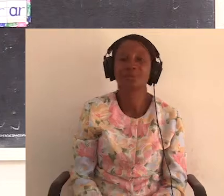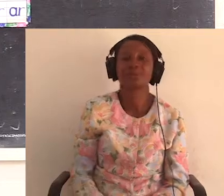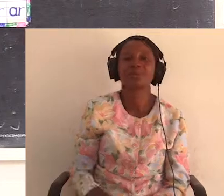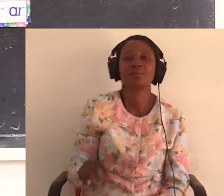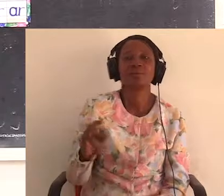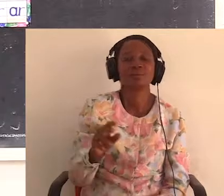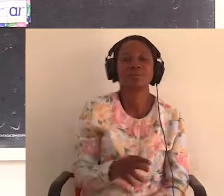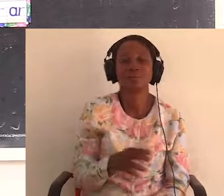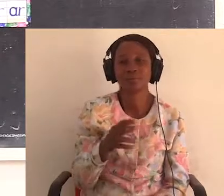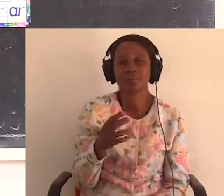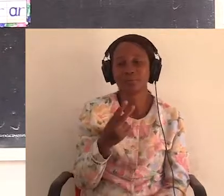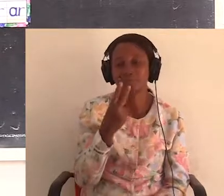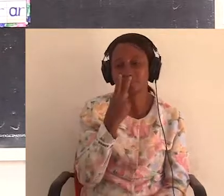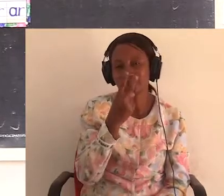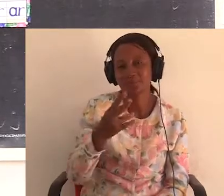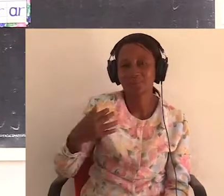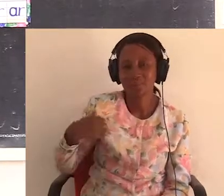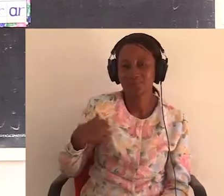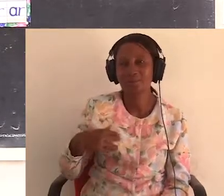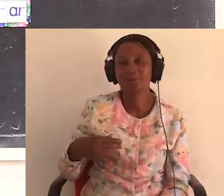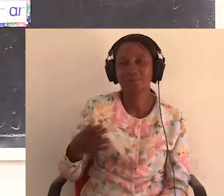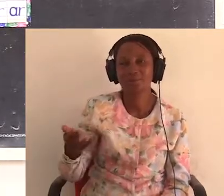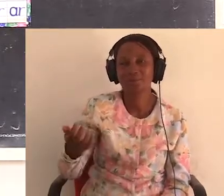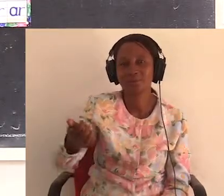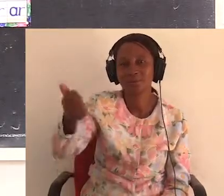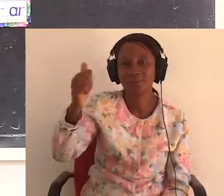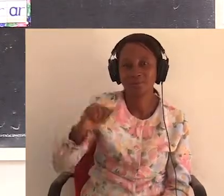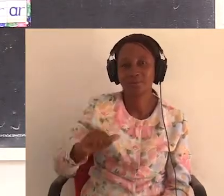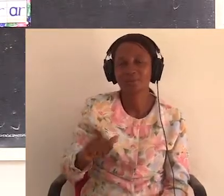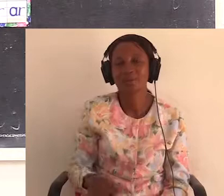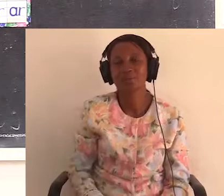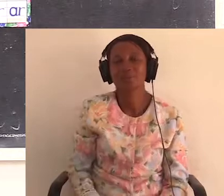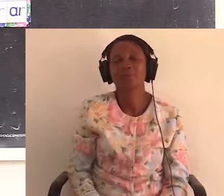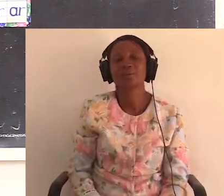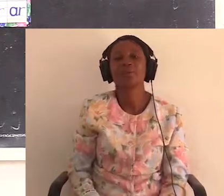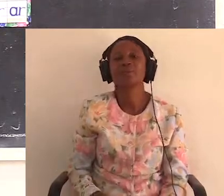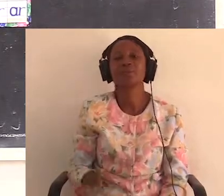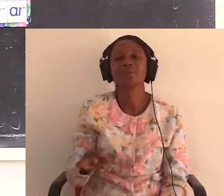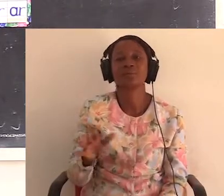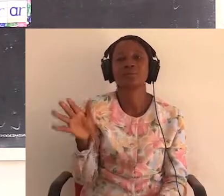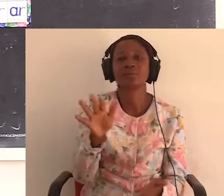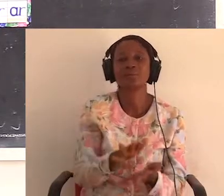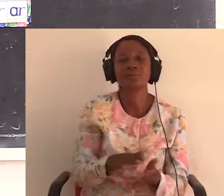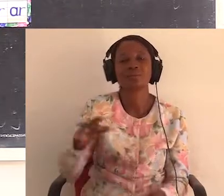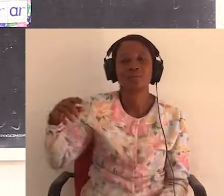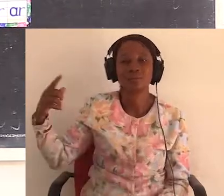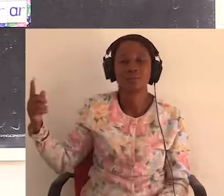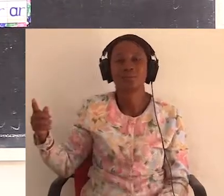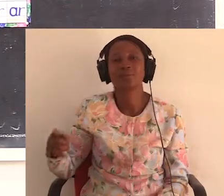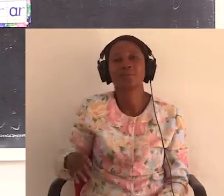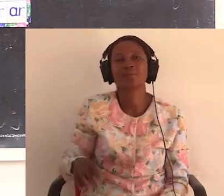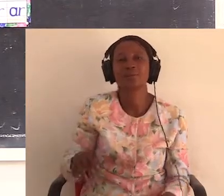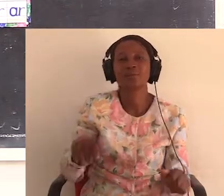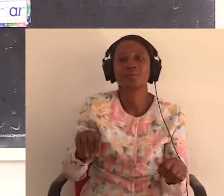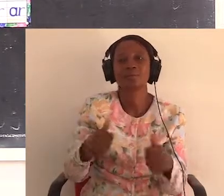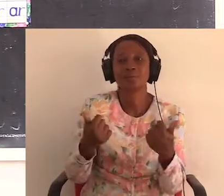Viewers and listeners, we are back again on the Jollyphonics program, and we are going to start where